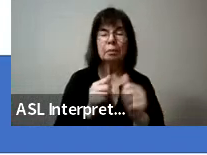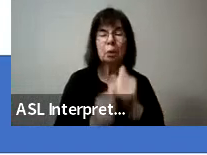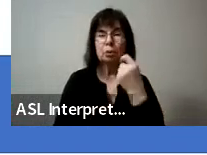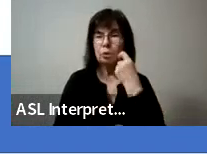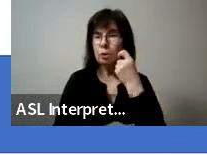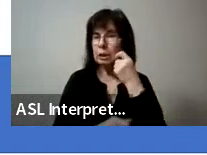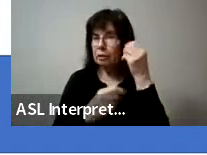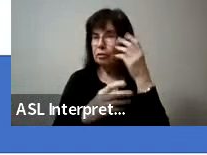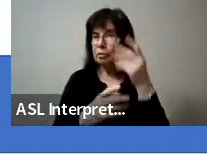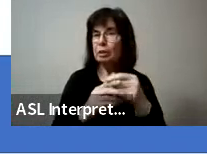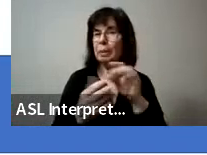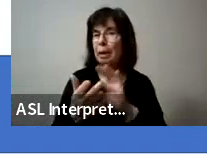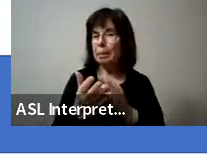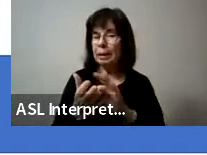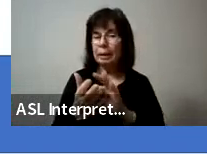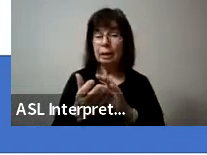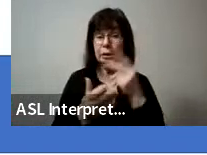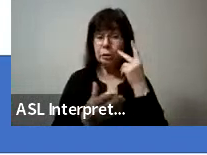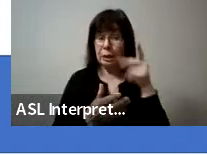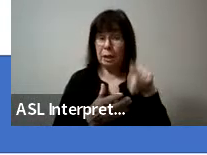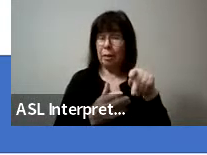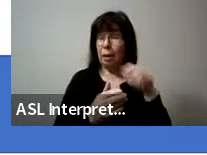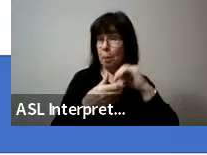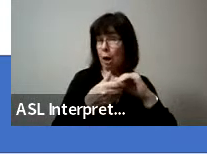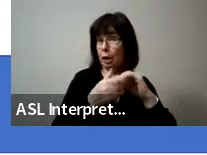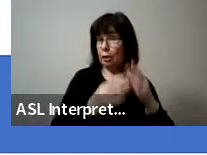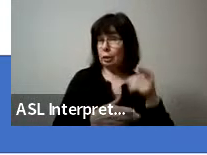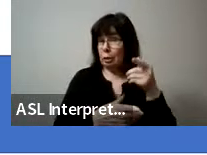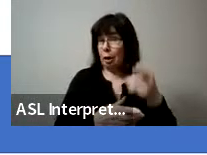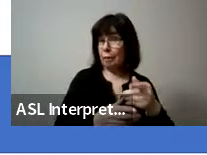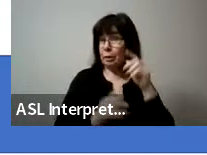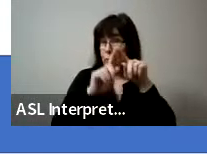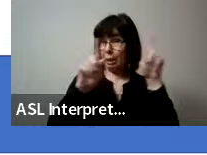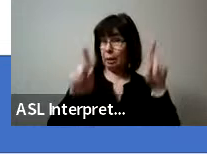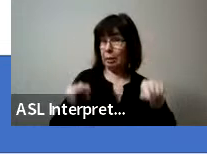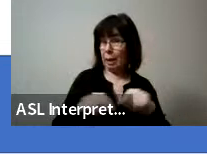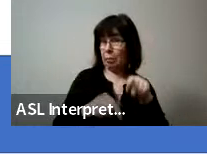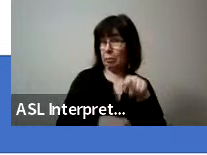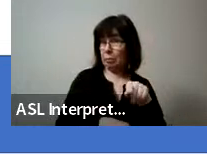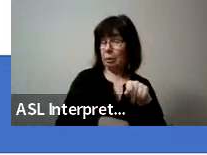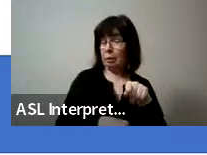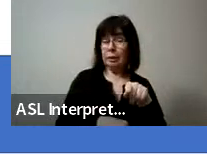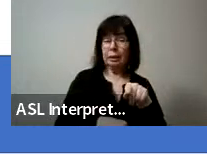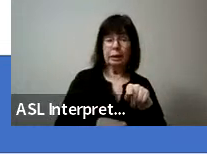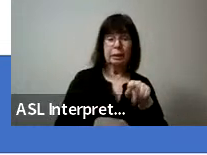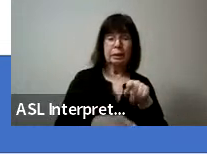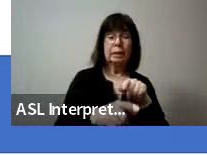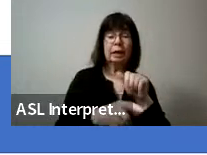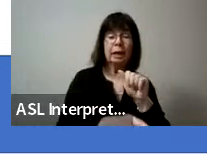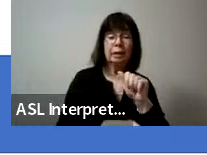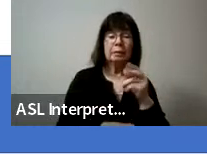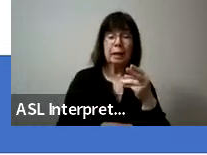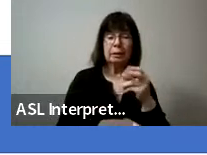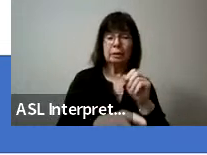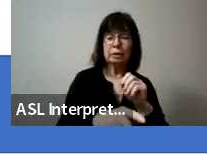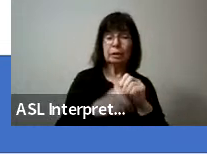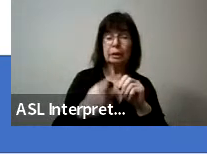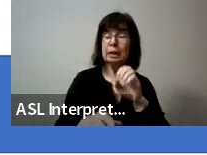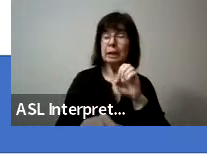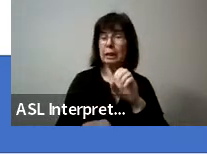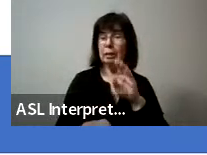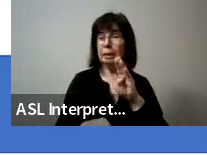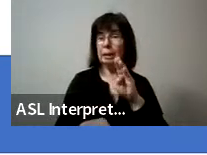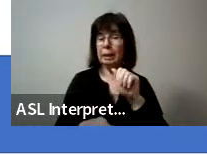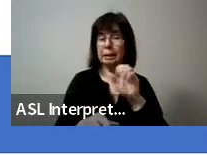the 8 partners that you see on your screen right now: Alameda Health Consortium, East Bay Agency for Children, Family